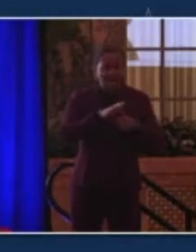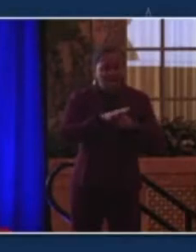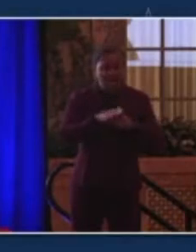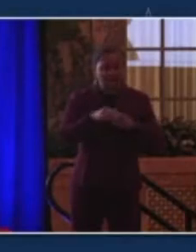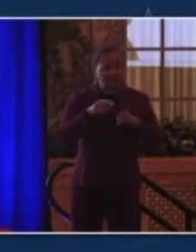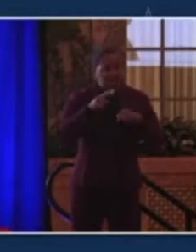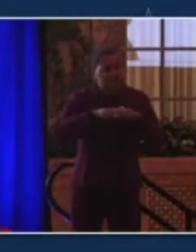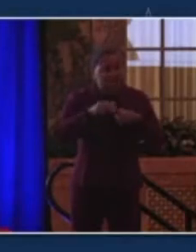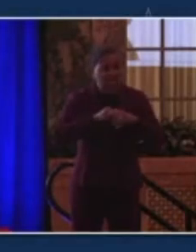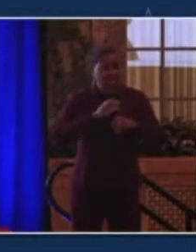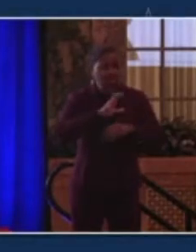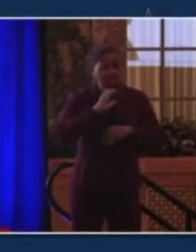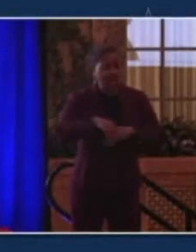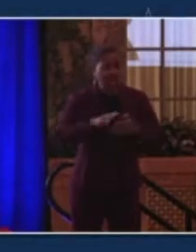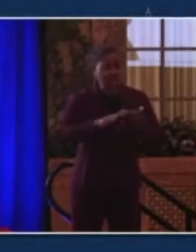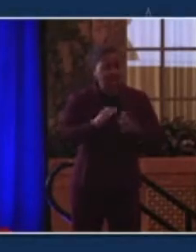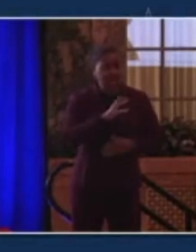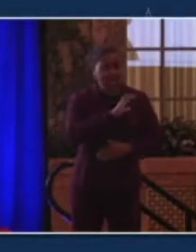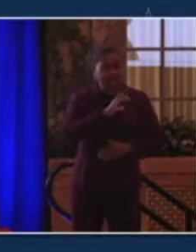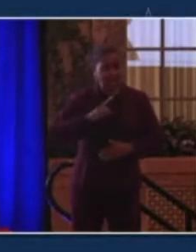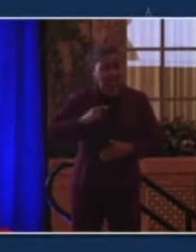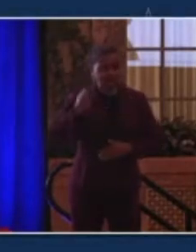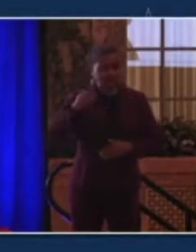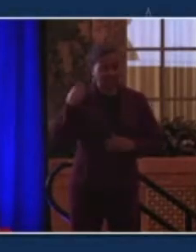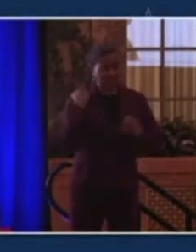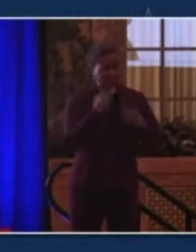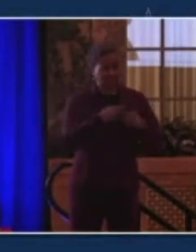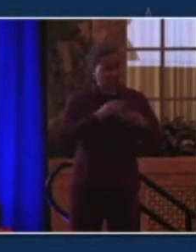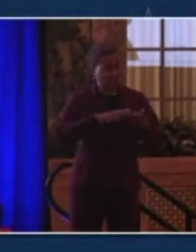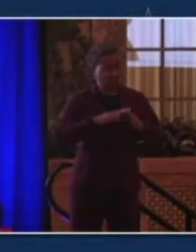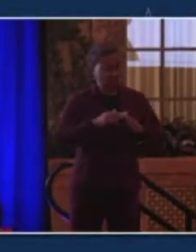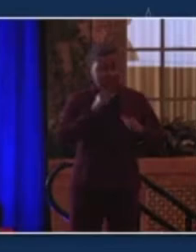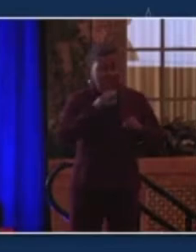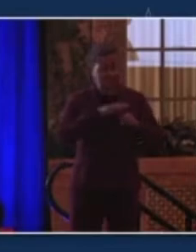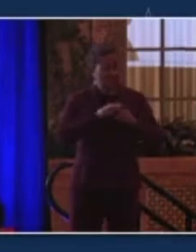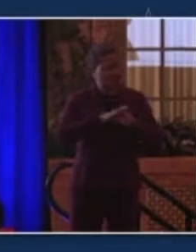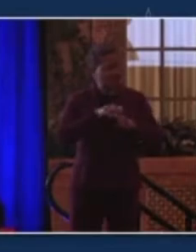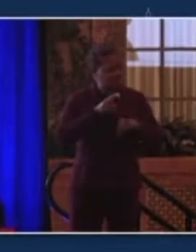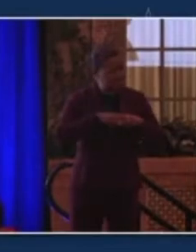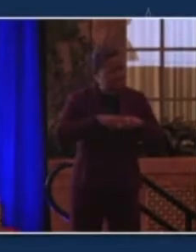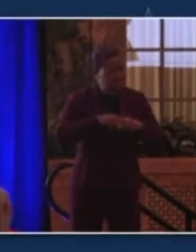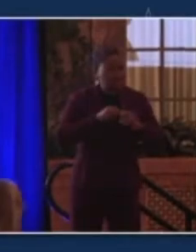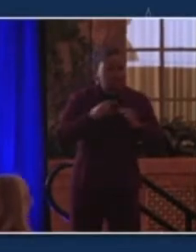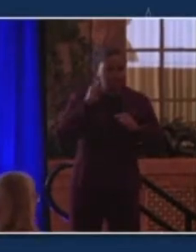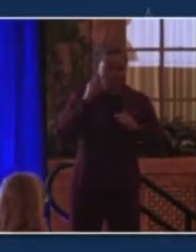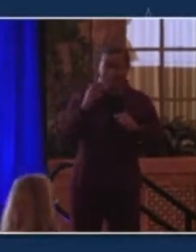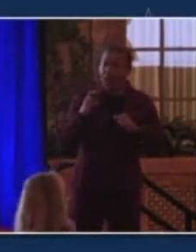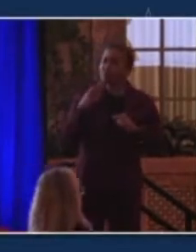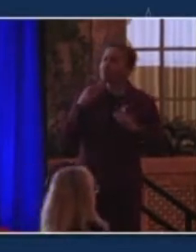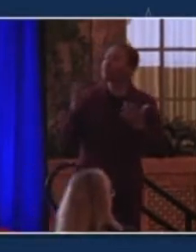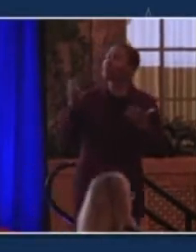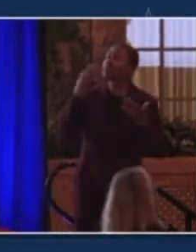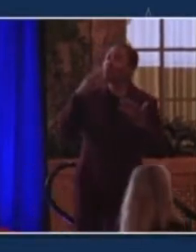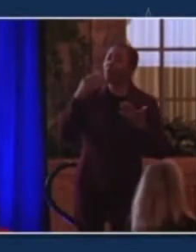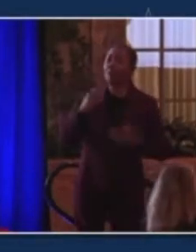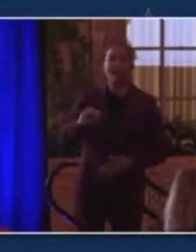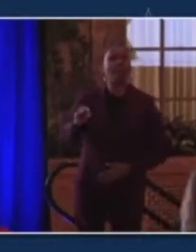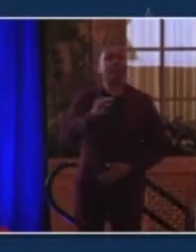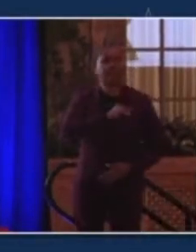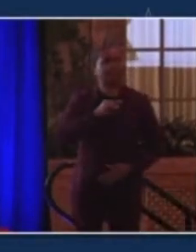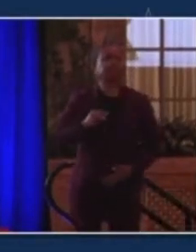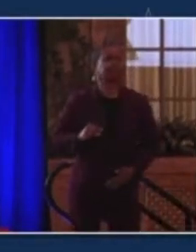Chicago City Council for the Latino community. What do you think of that? You know what Harold said? Guilty.